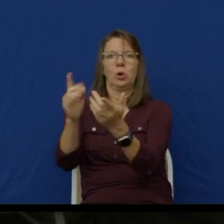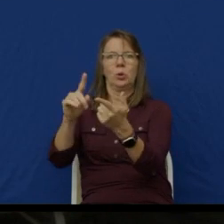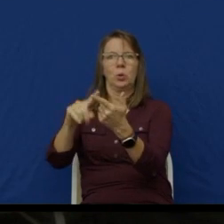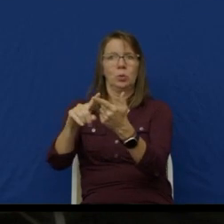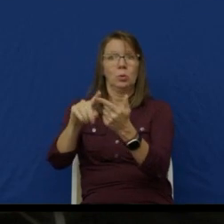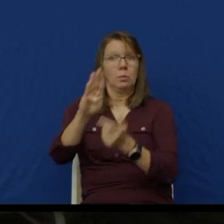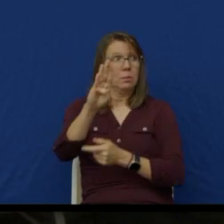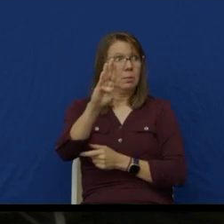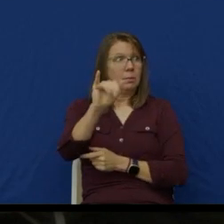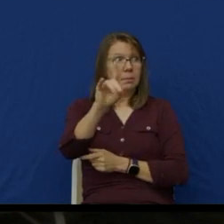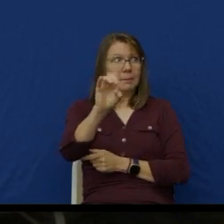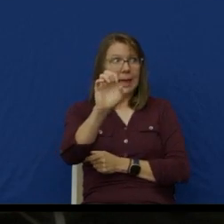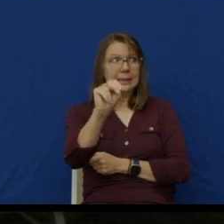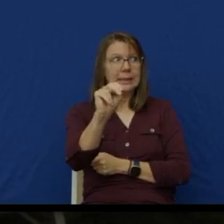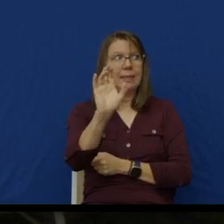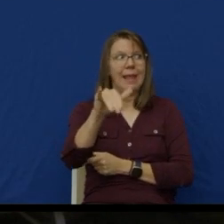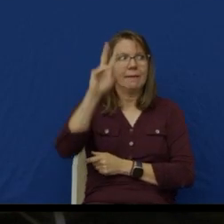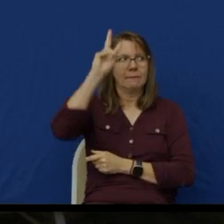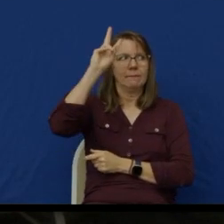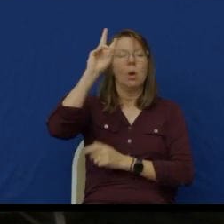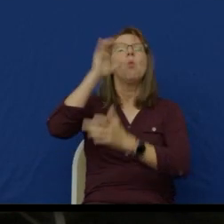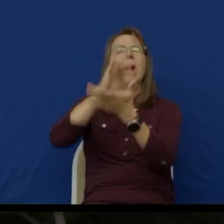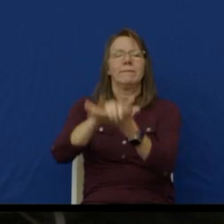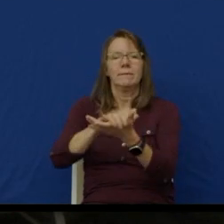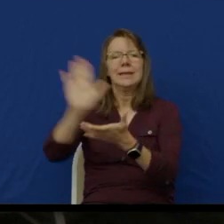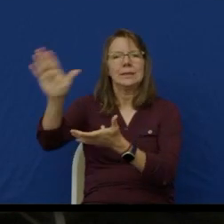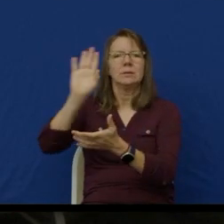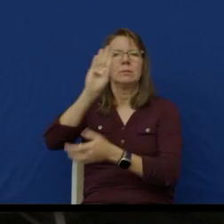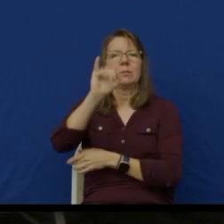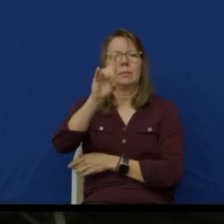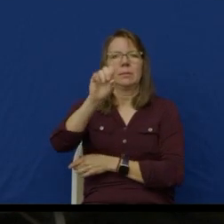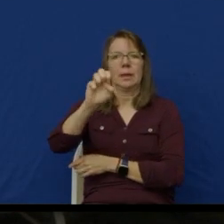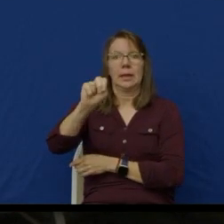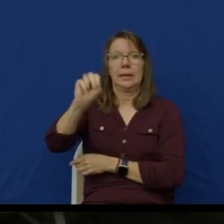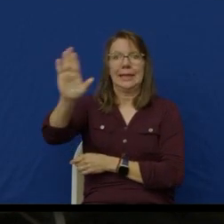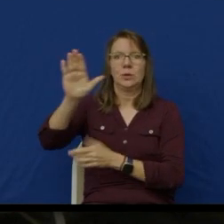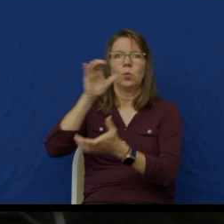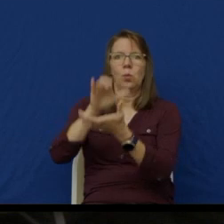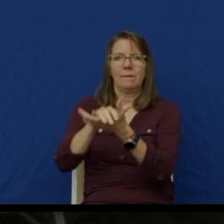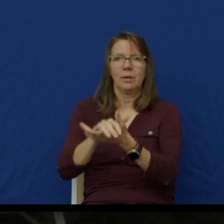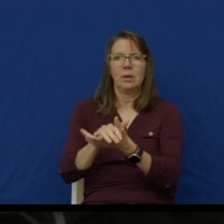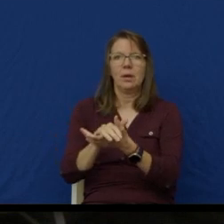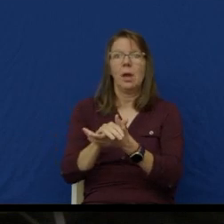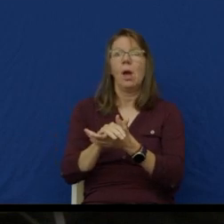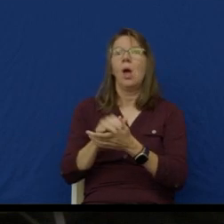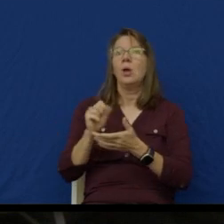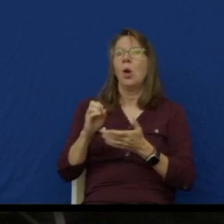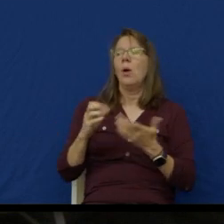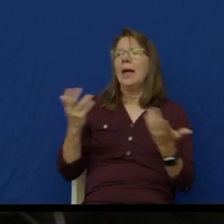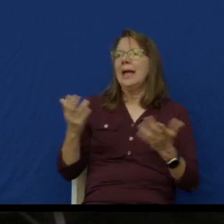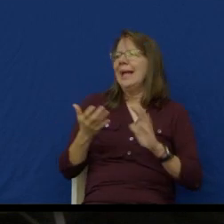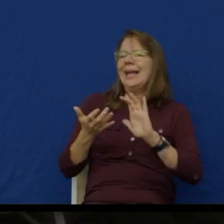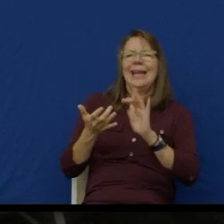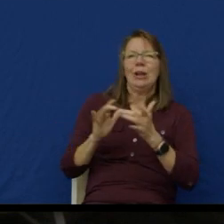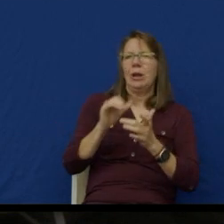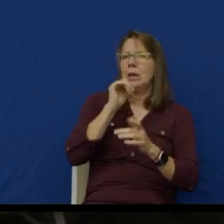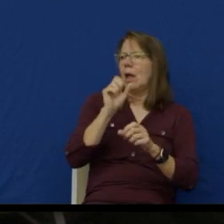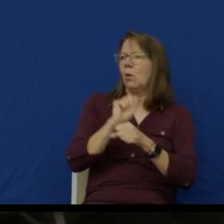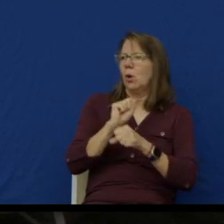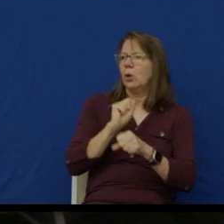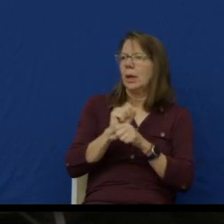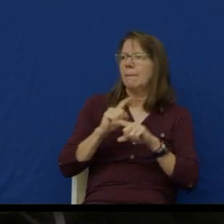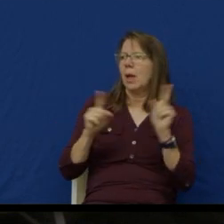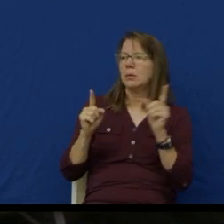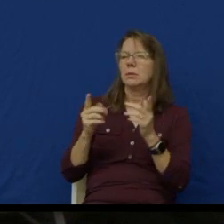Yeah. Yeah, and thanks for giving me some context. I was going to send an email out, but I said, oh, forgot the internet's not working. We're right here. here we